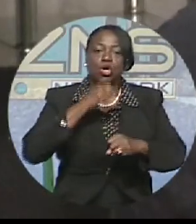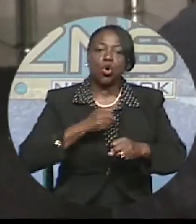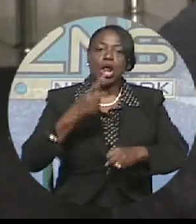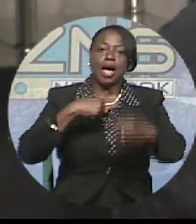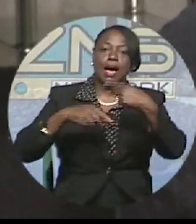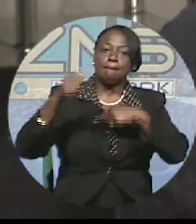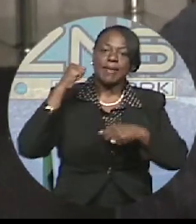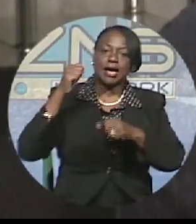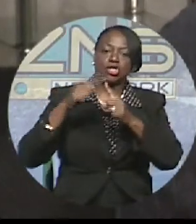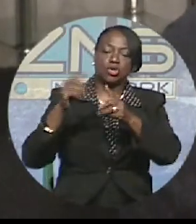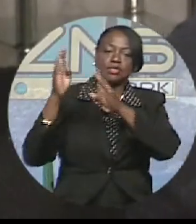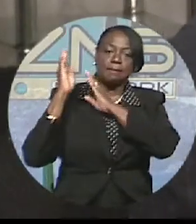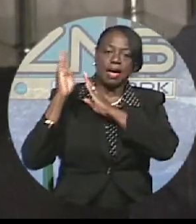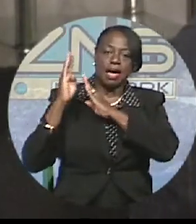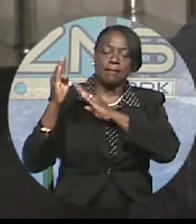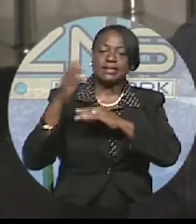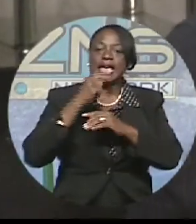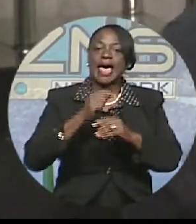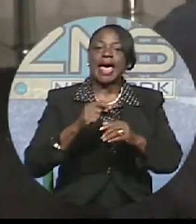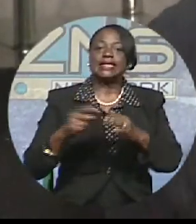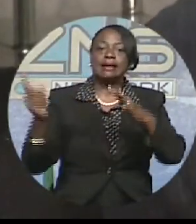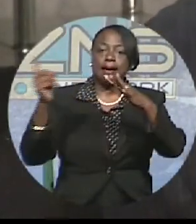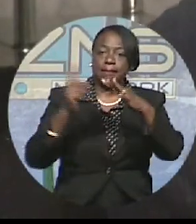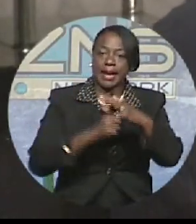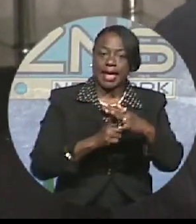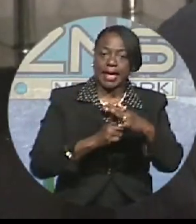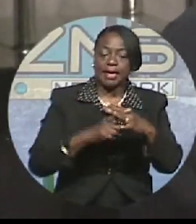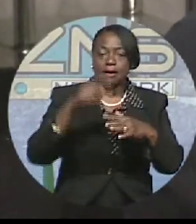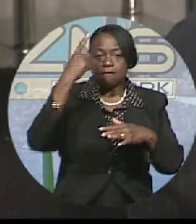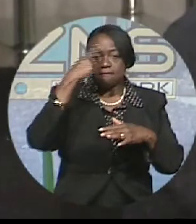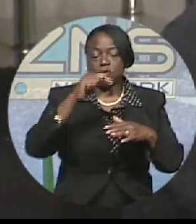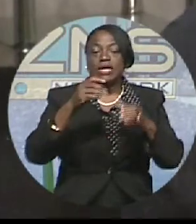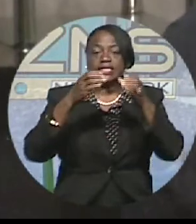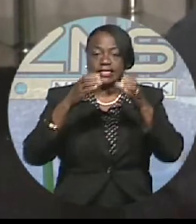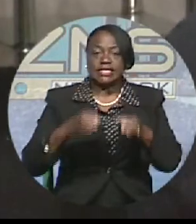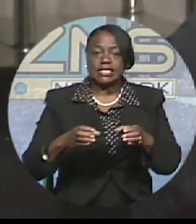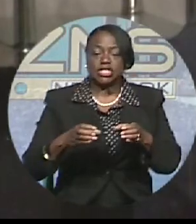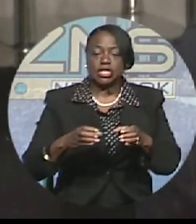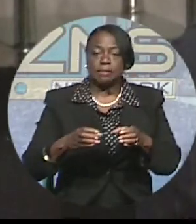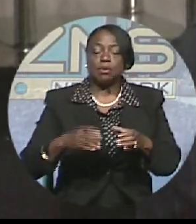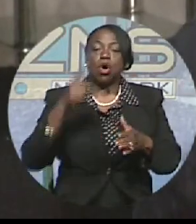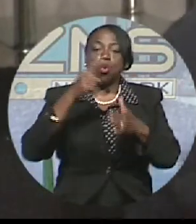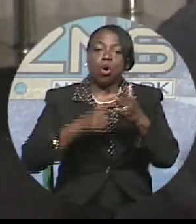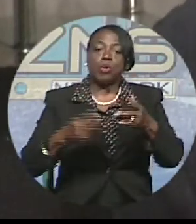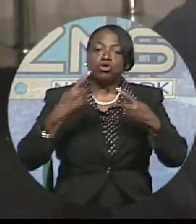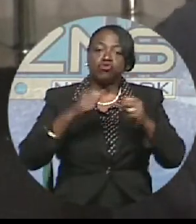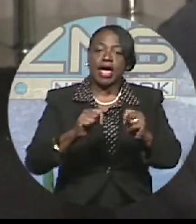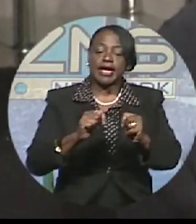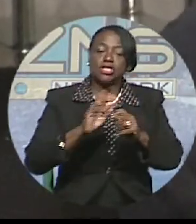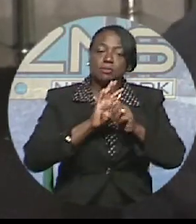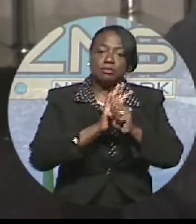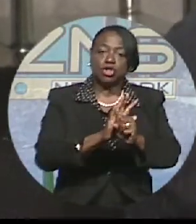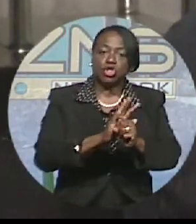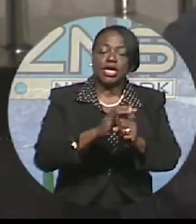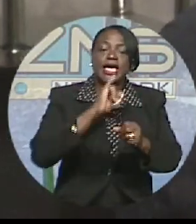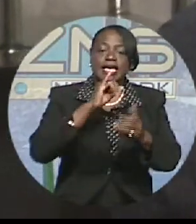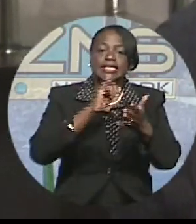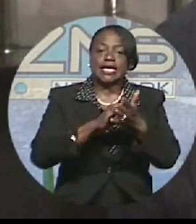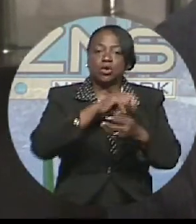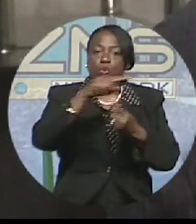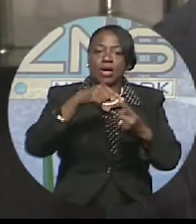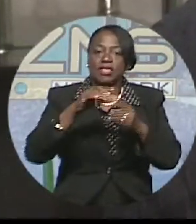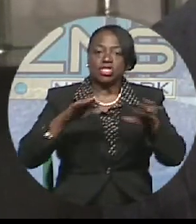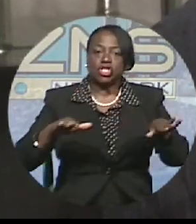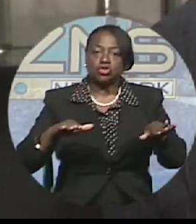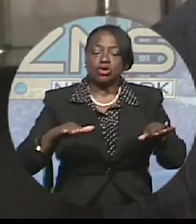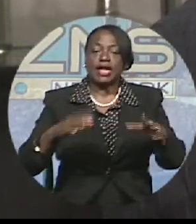and apply for citizenship? What we are trying to push as Bahamian of Haitian descent is that those children, when they